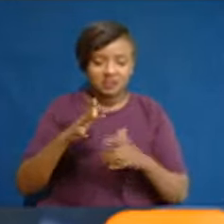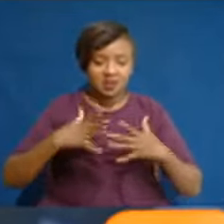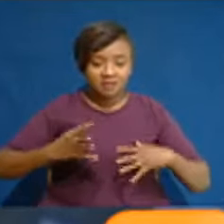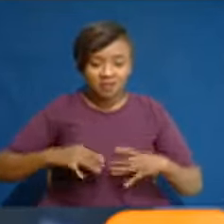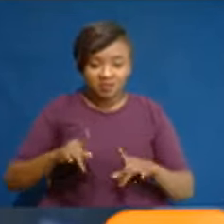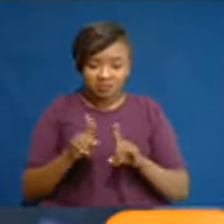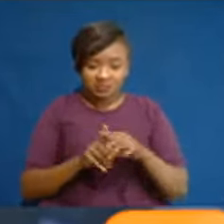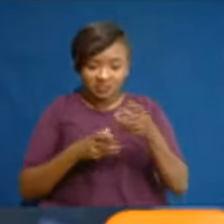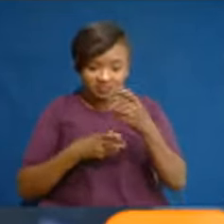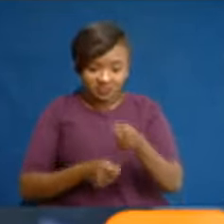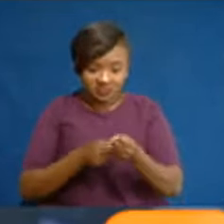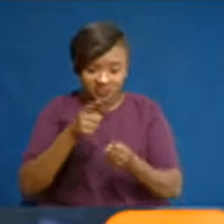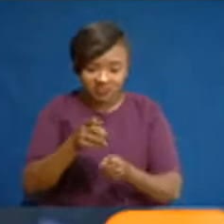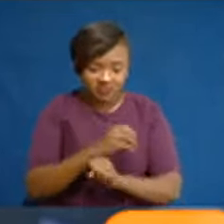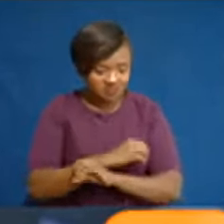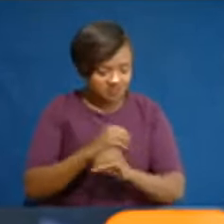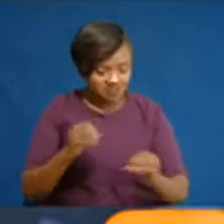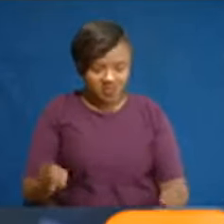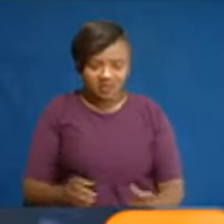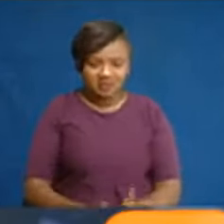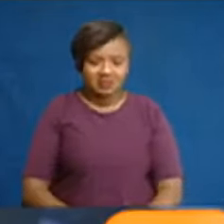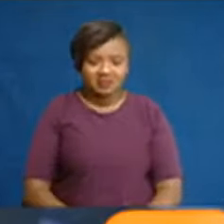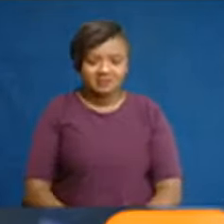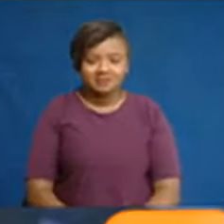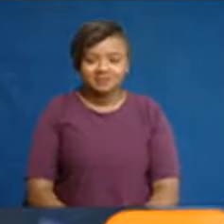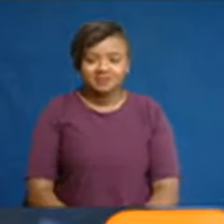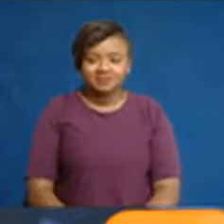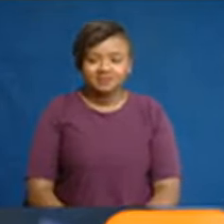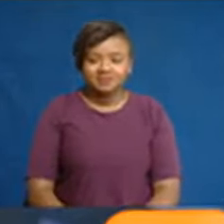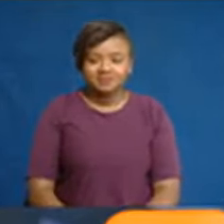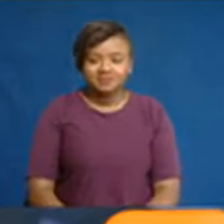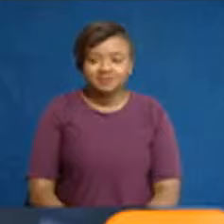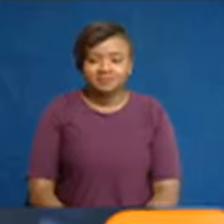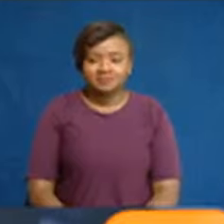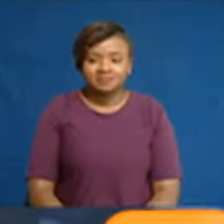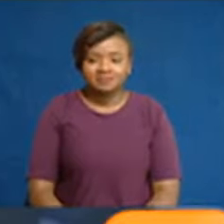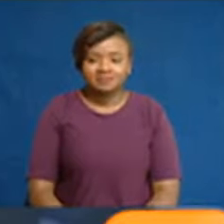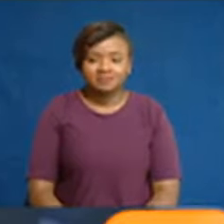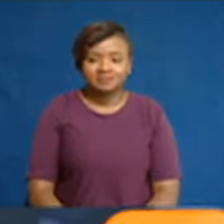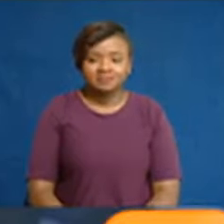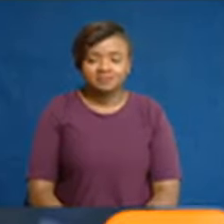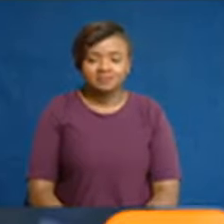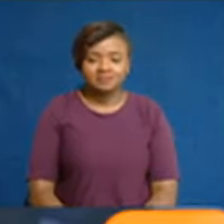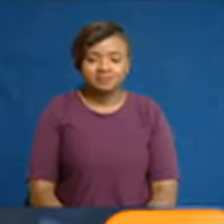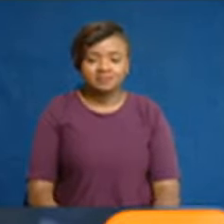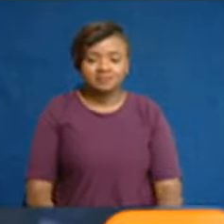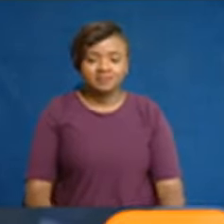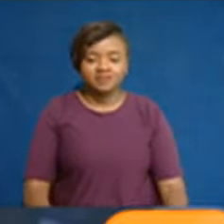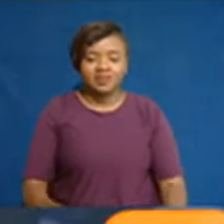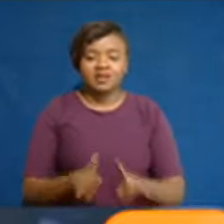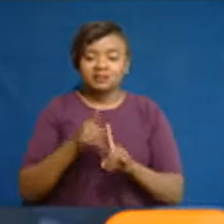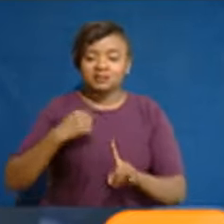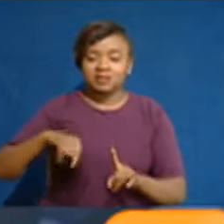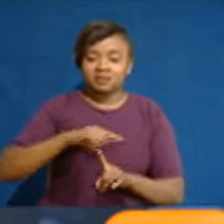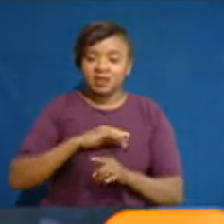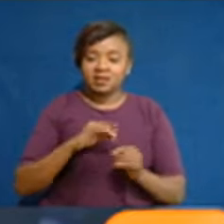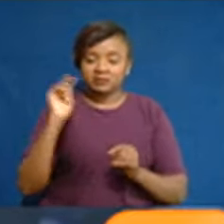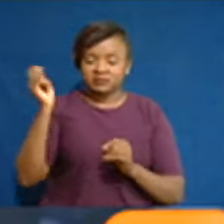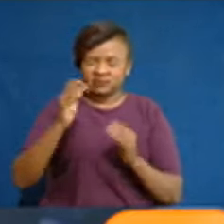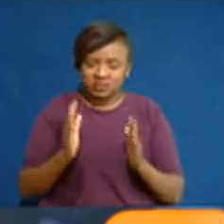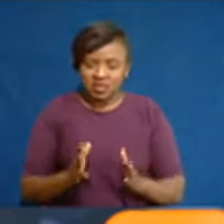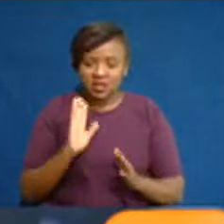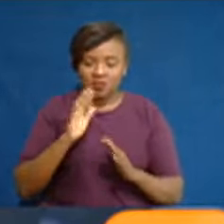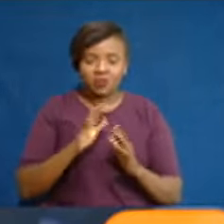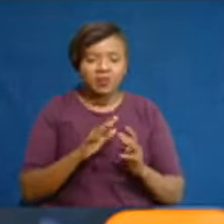him. That's very important. It has consequences for all of us as Kenyans, that you know, we don't trust